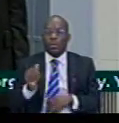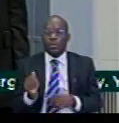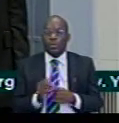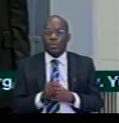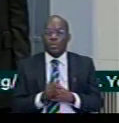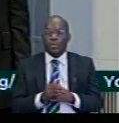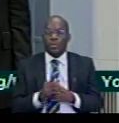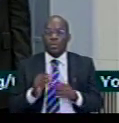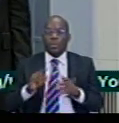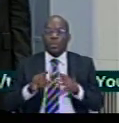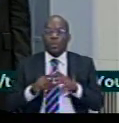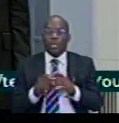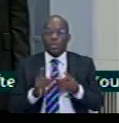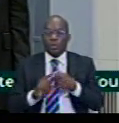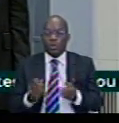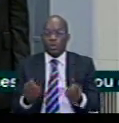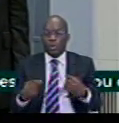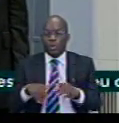Begin to come out.